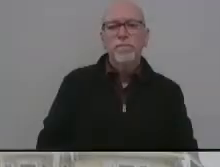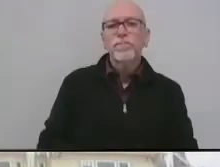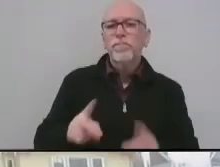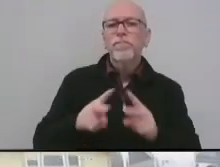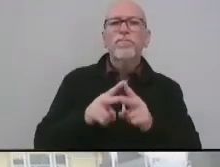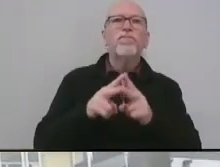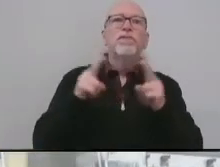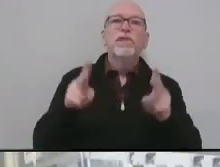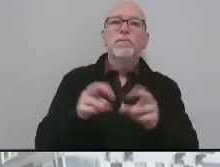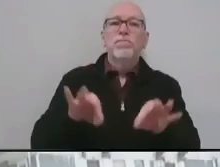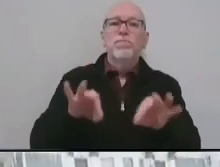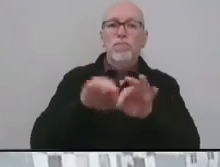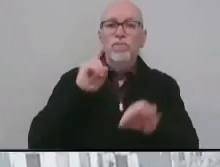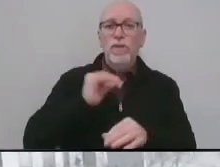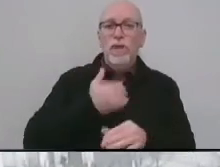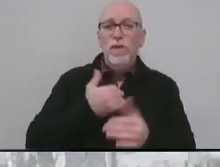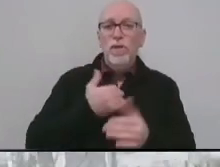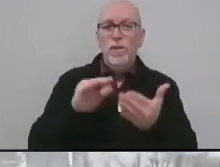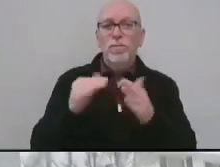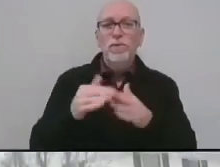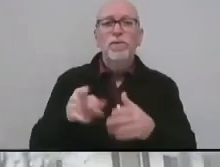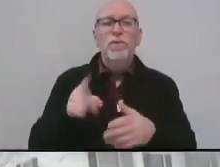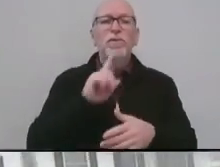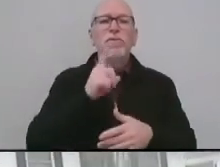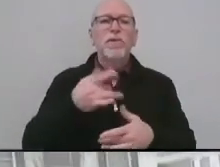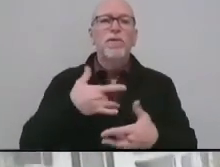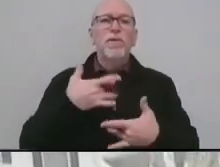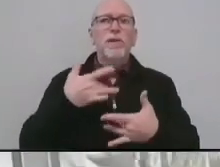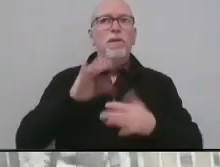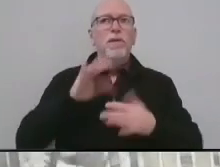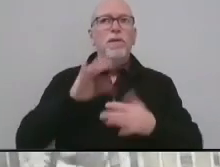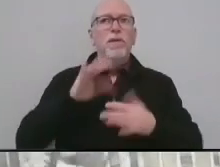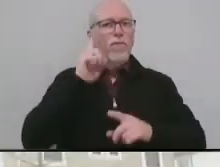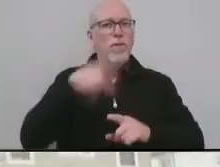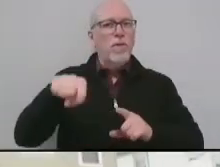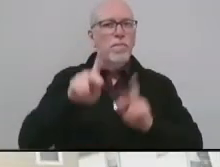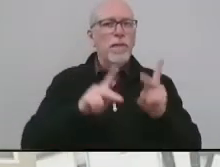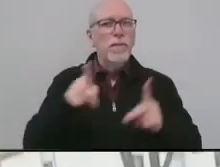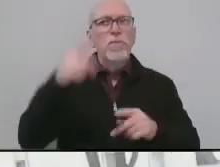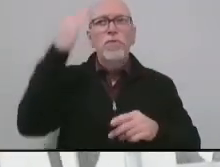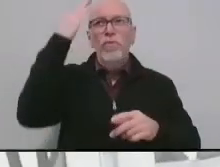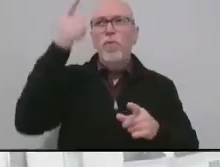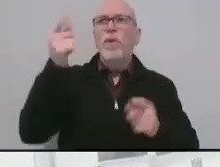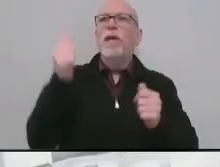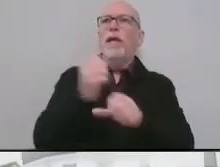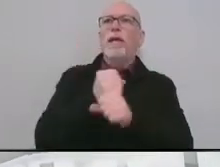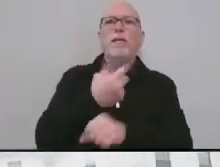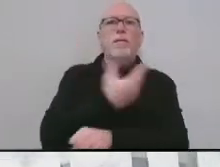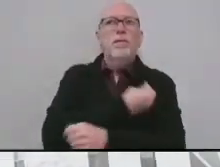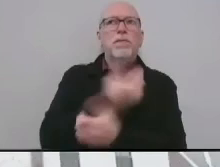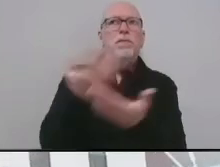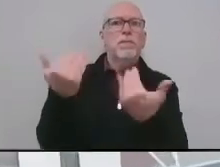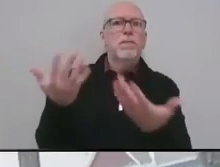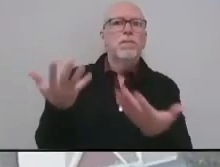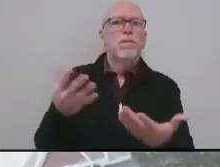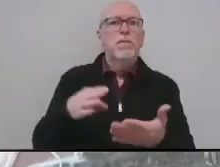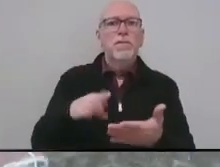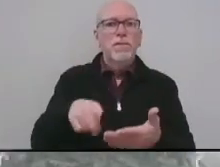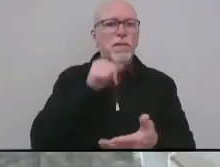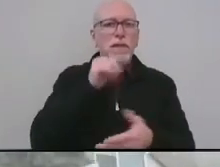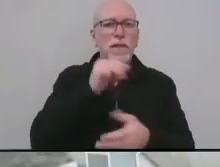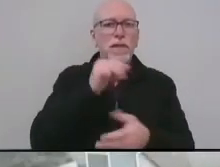It is a relief to these folks to know that they can get them so that they won't get the COVID. Nobody wants the